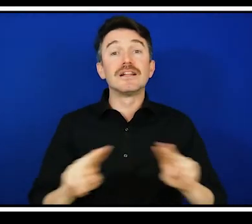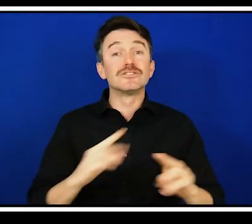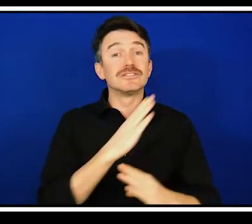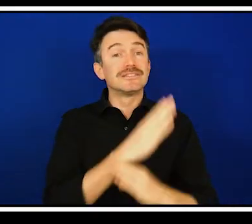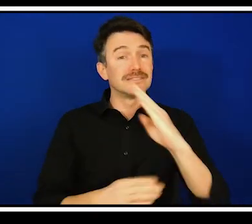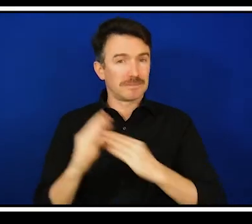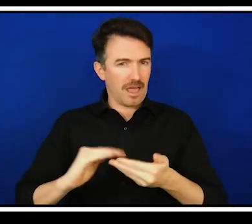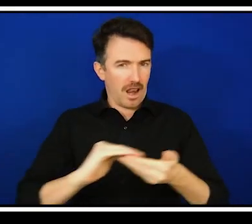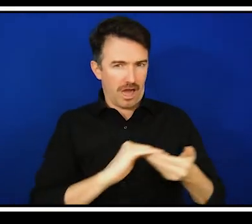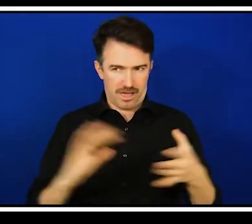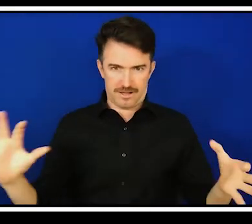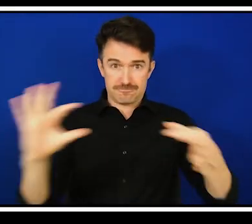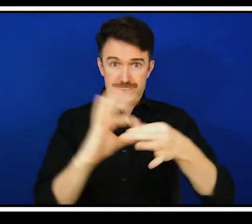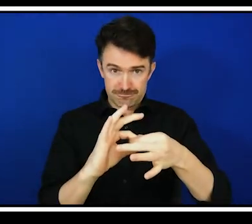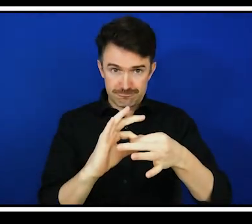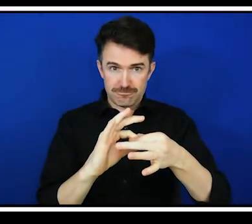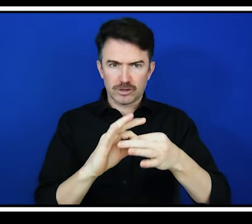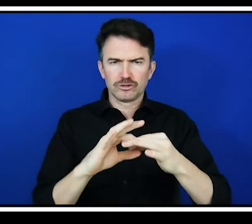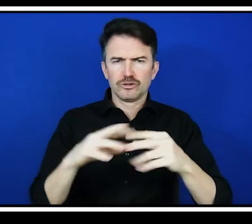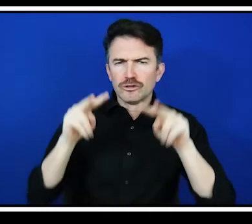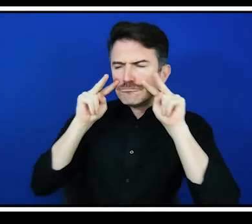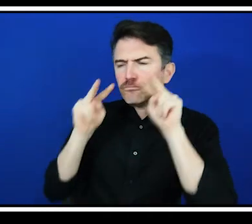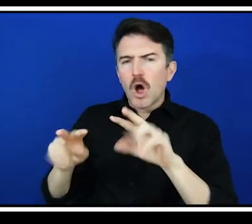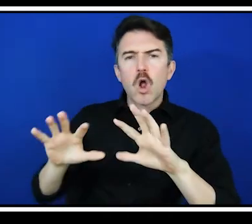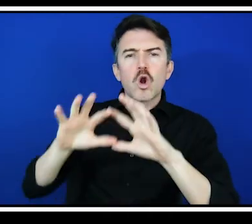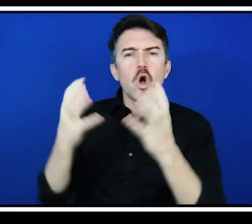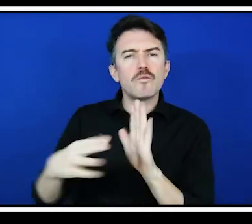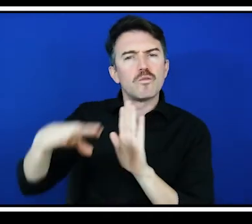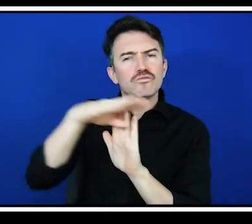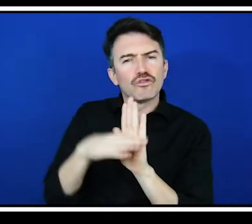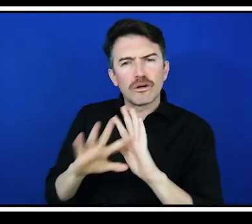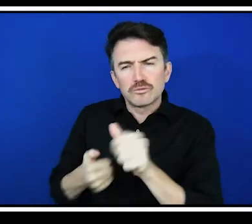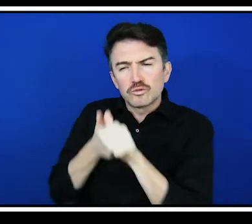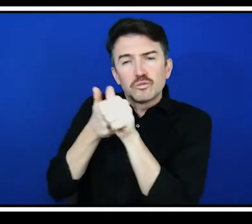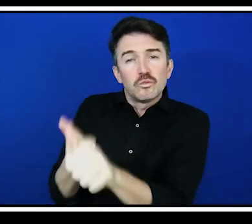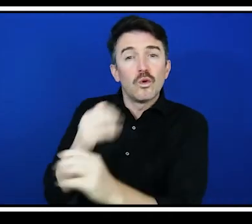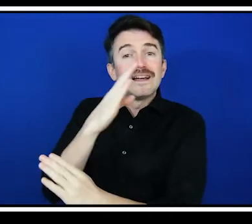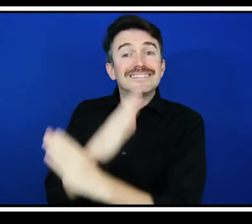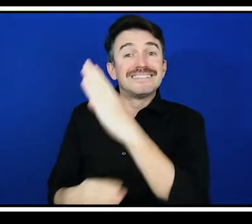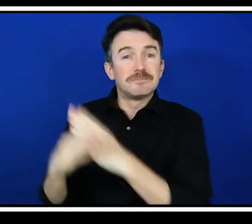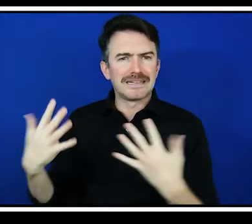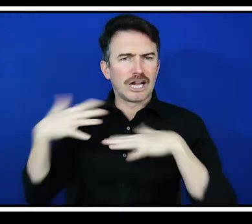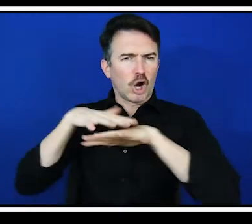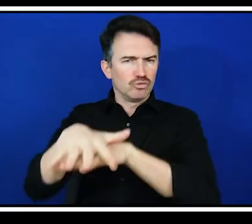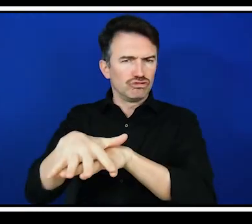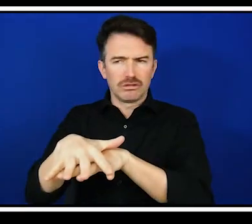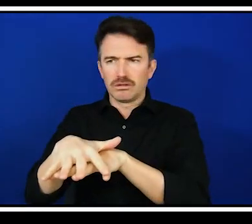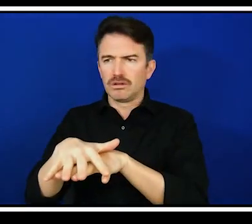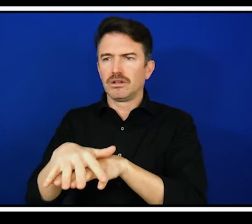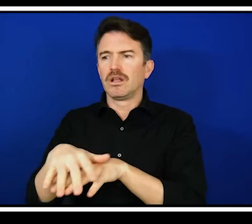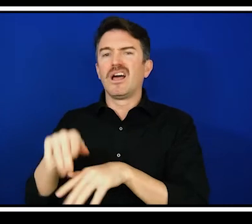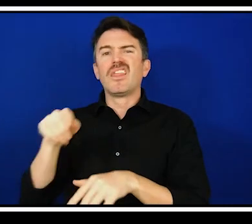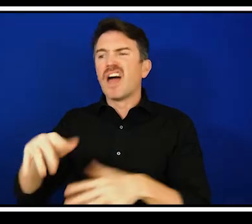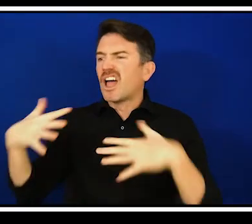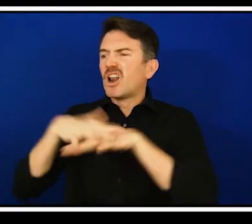supporting disability-inclusive COVID-19 response and recovery at national level, supported by the United Nations